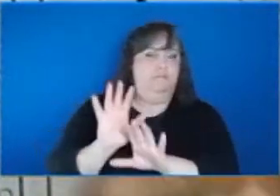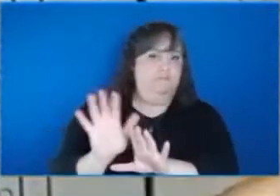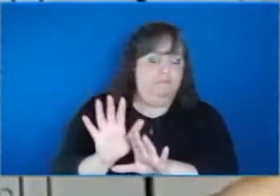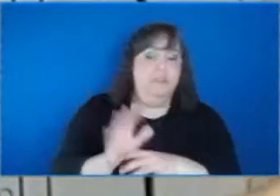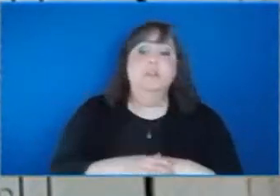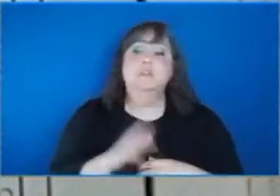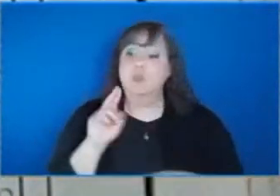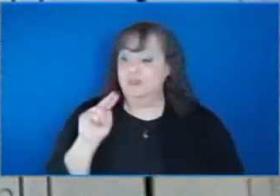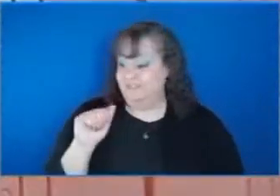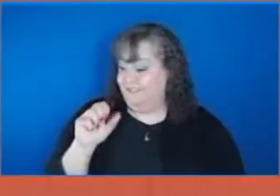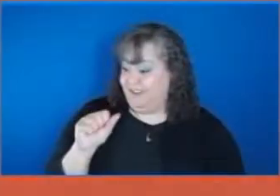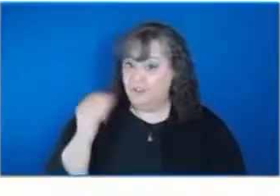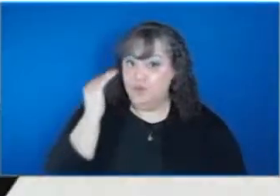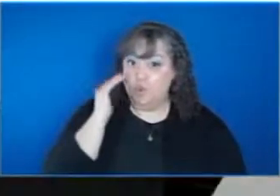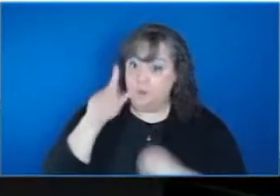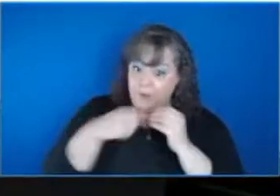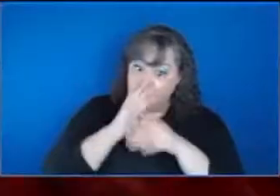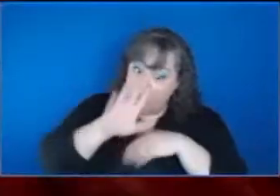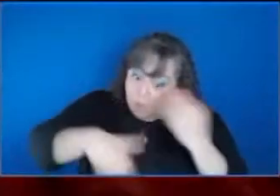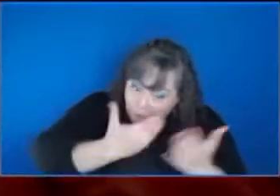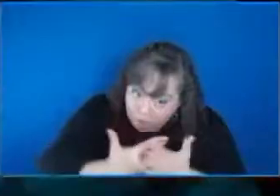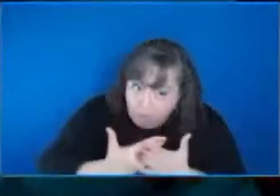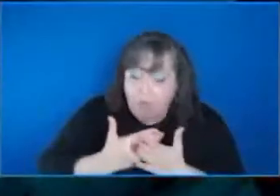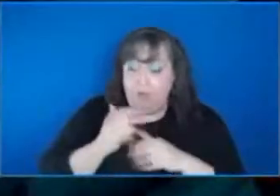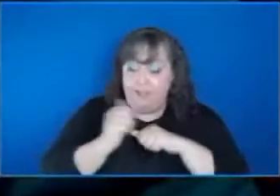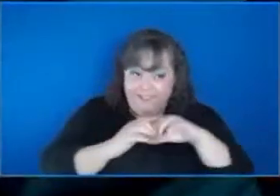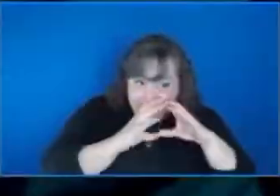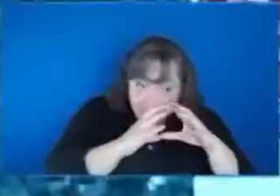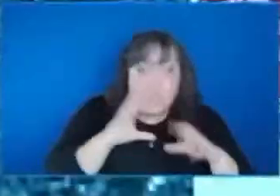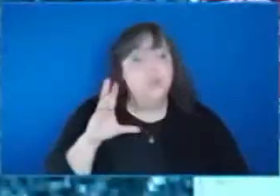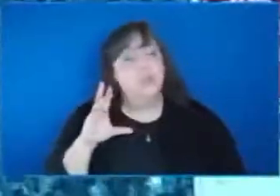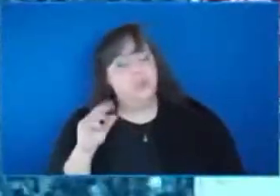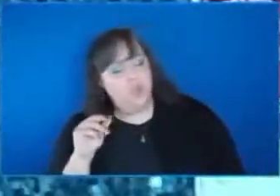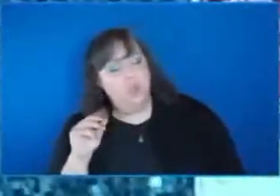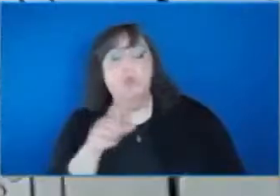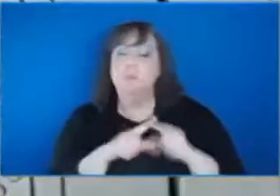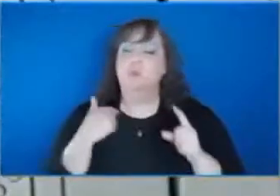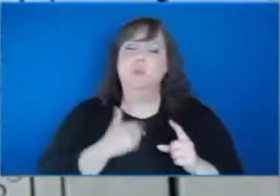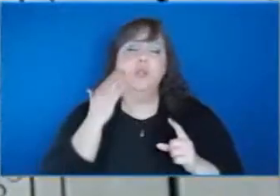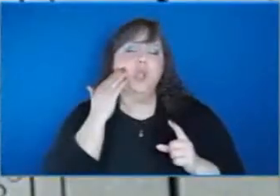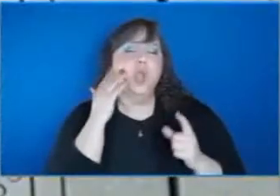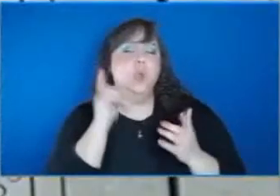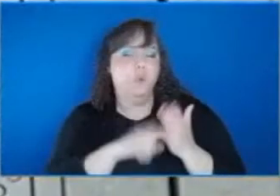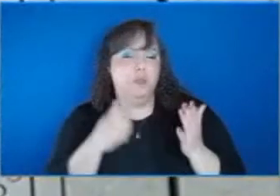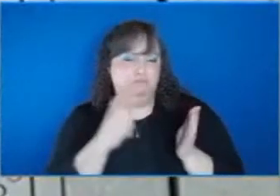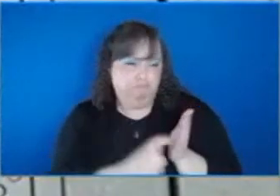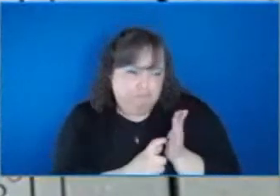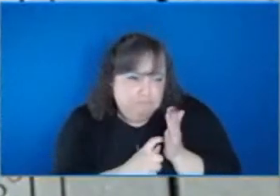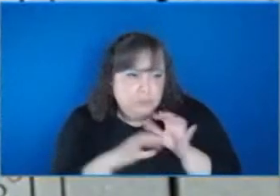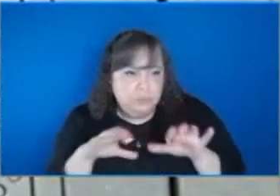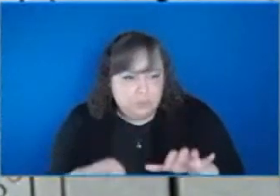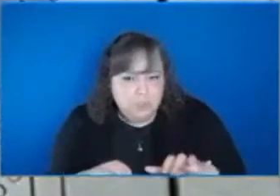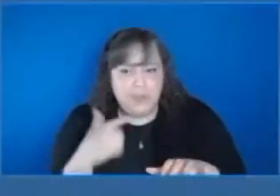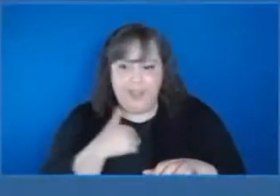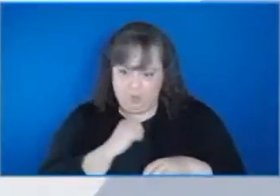Well, no, but we know what we have to do and we're on the job, and we're really glad to be part of Team Planetary